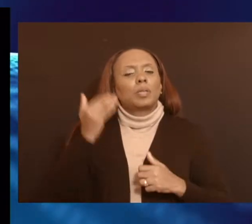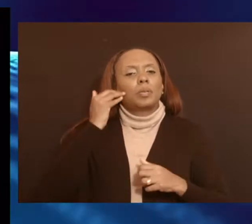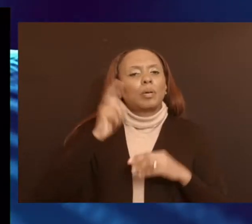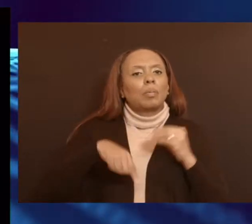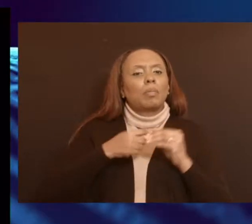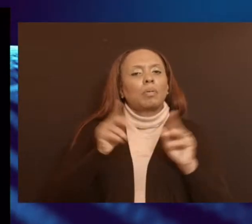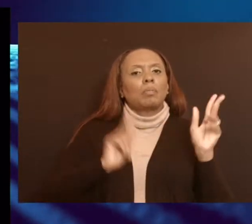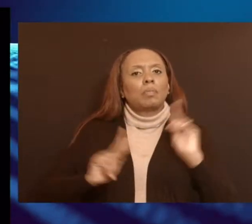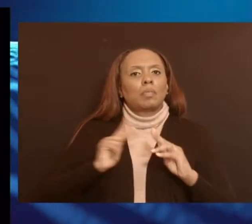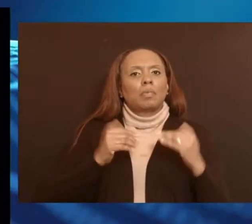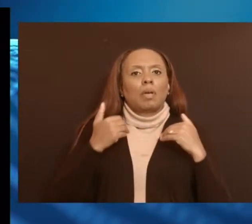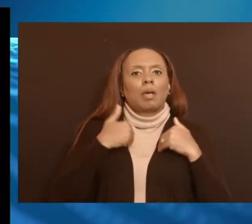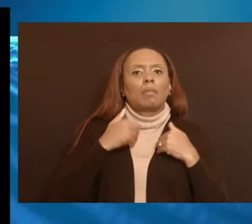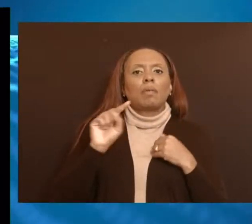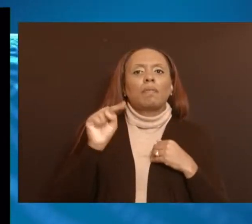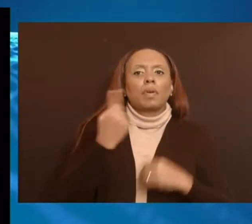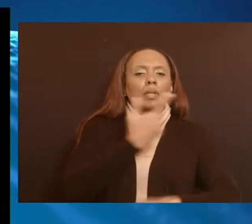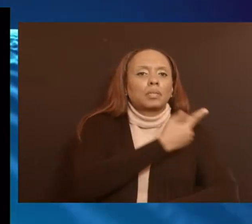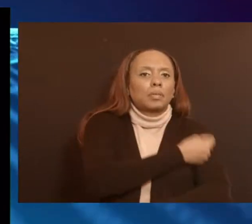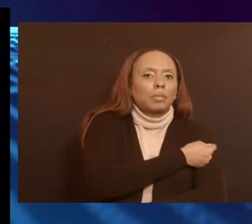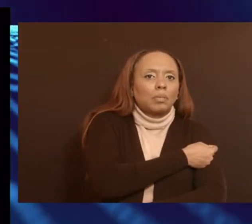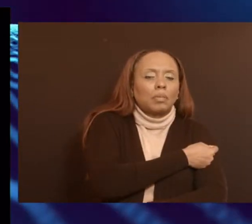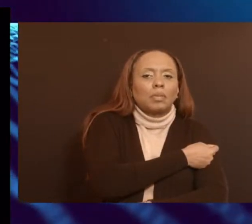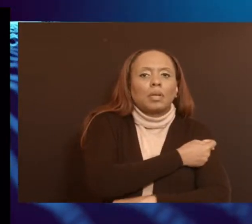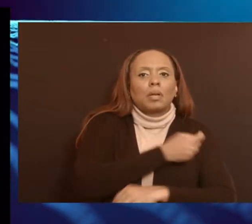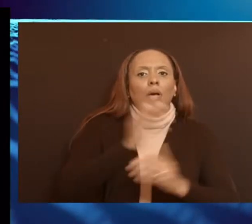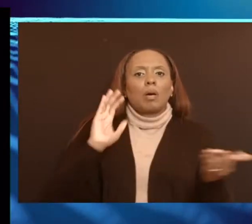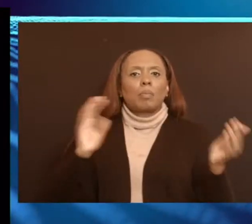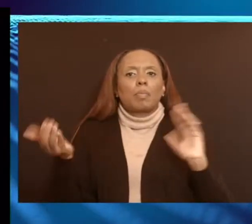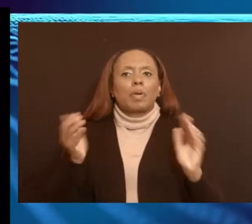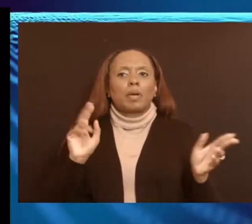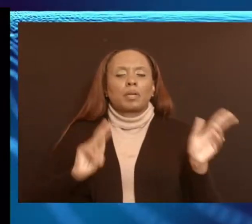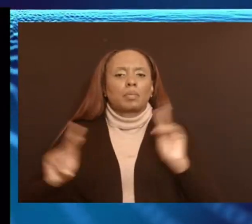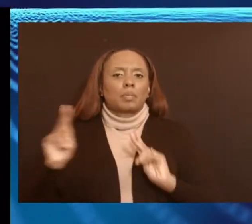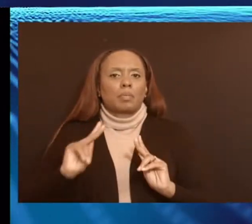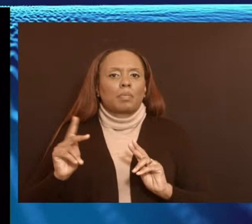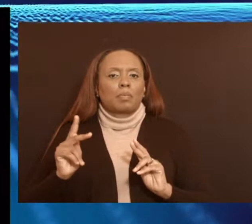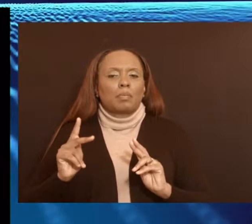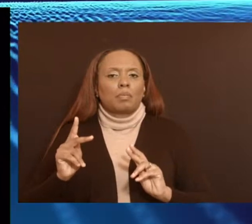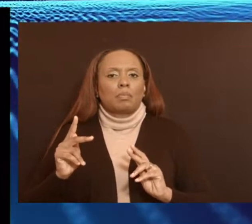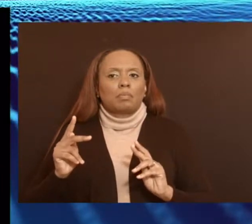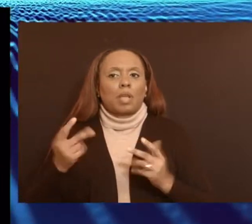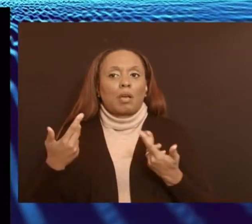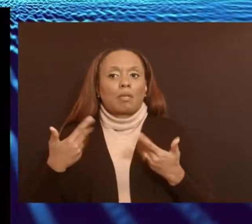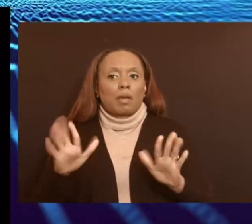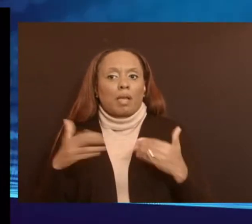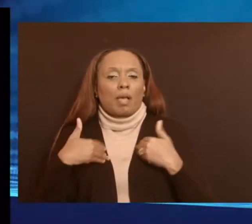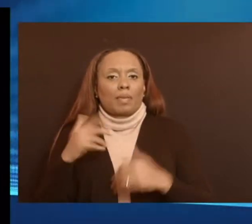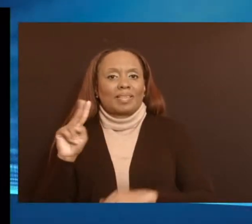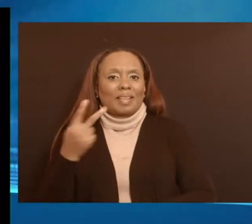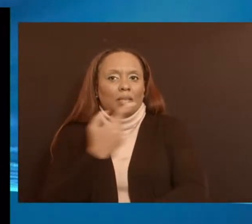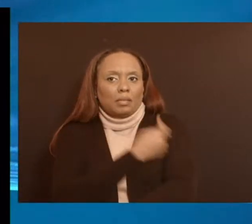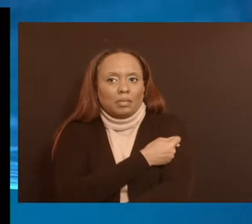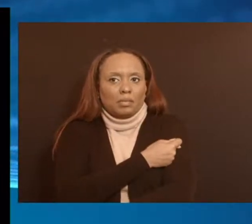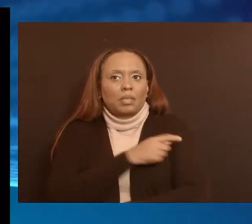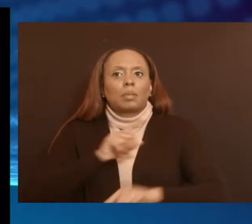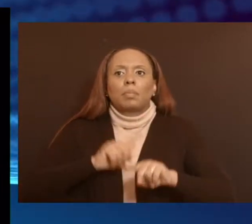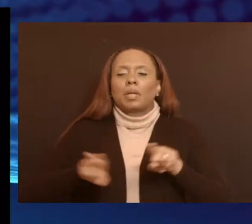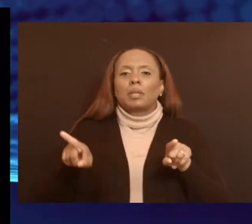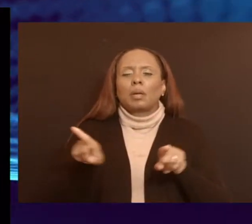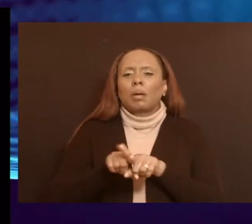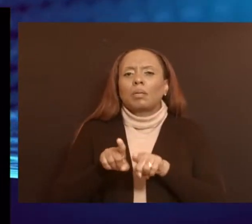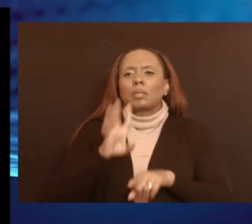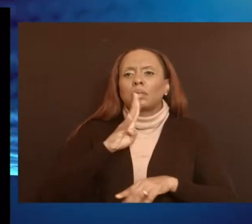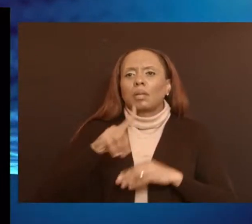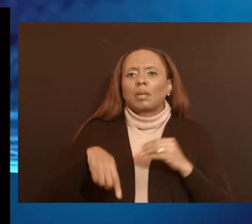I think it was Dr. George too that mentioned that we want to vaccinate younger persons. I think up at this point in time, we're doing persons up to the